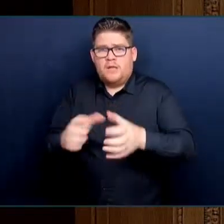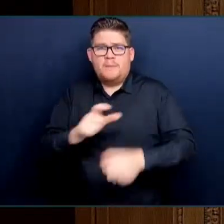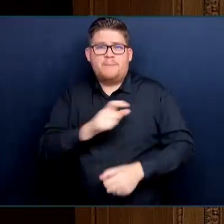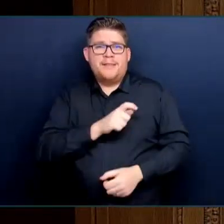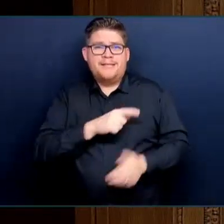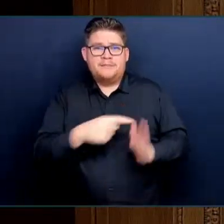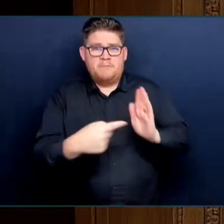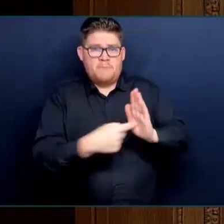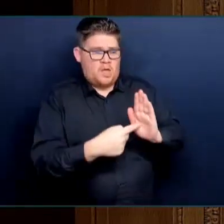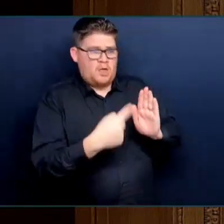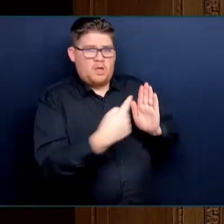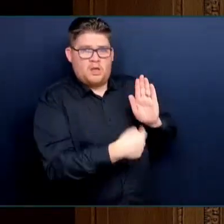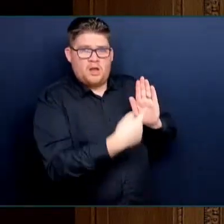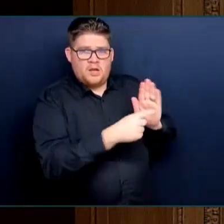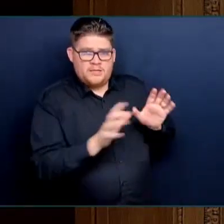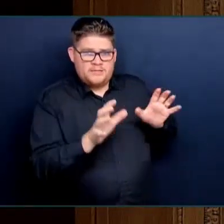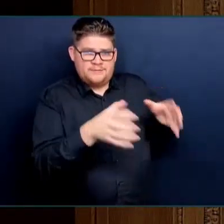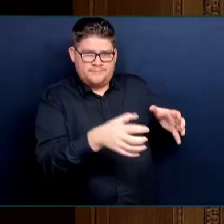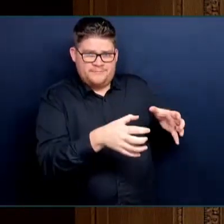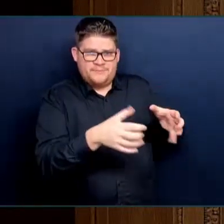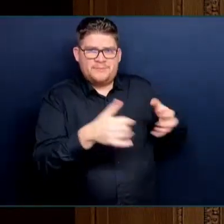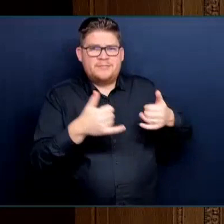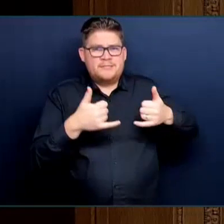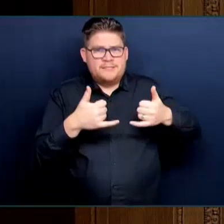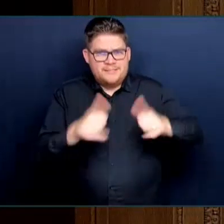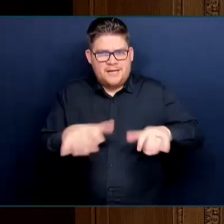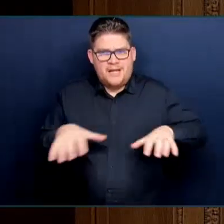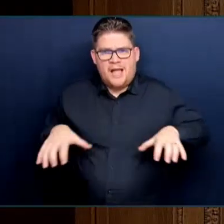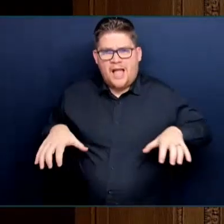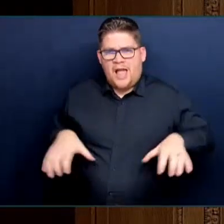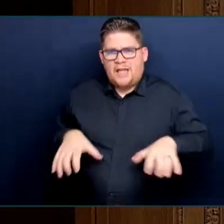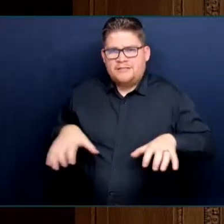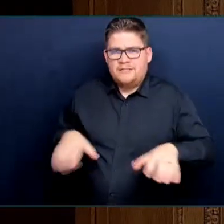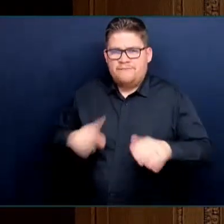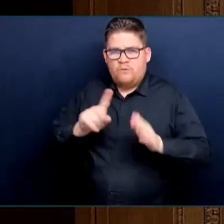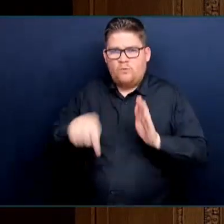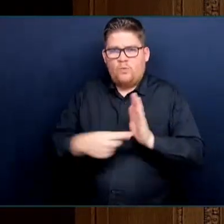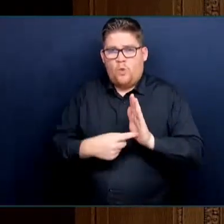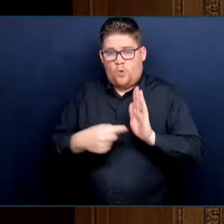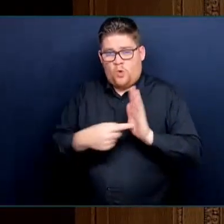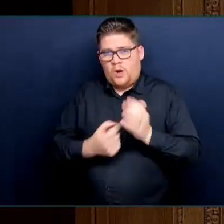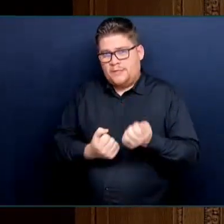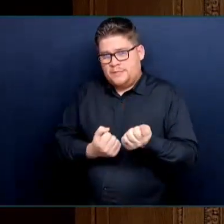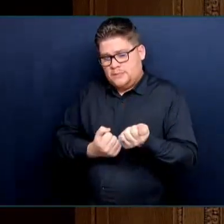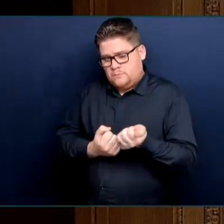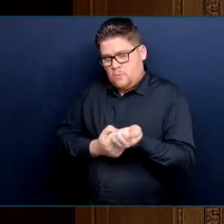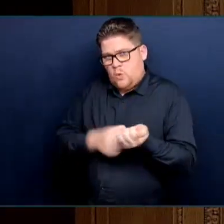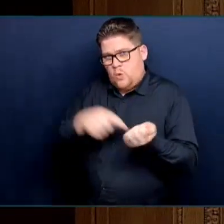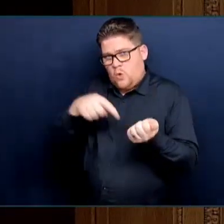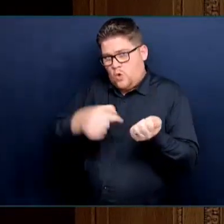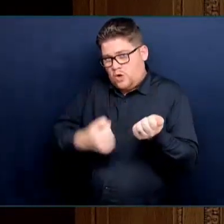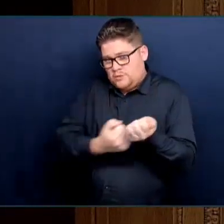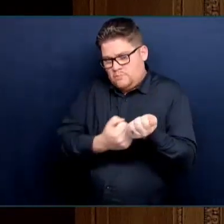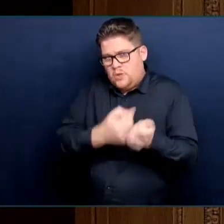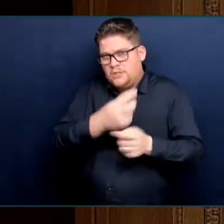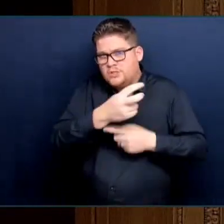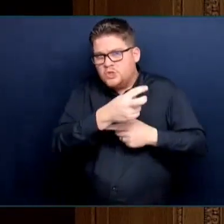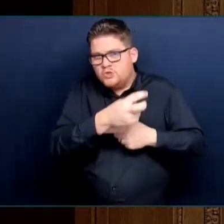active role in supporting and facilitating the city's policing transition, including provincial responsibilities